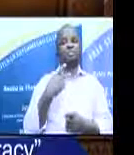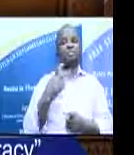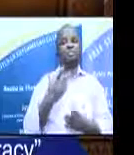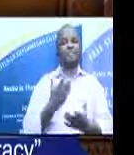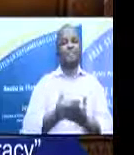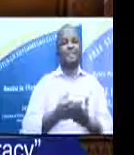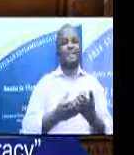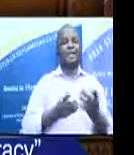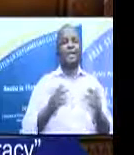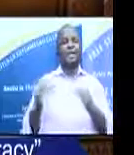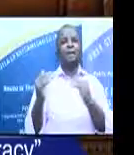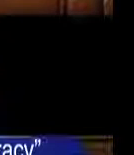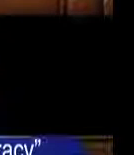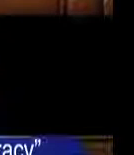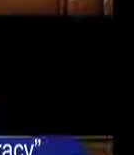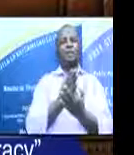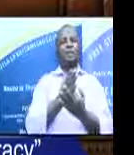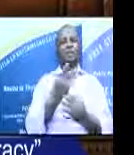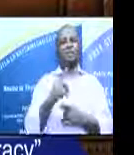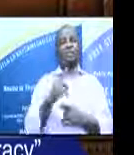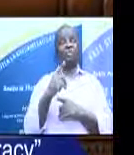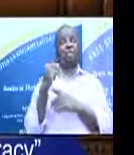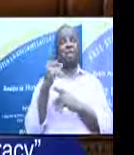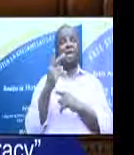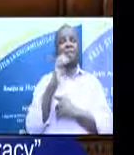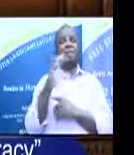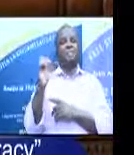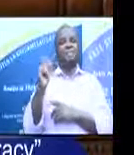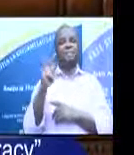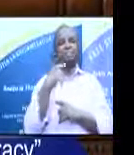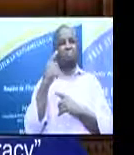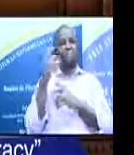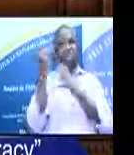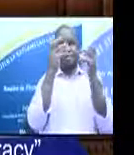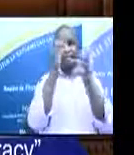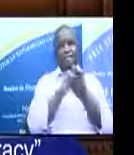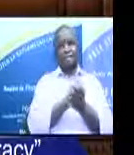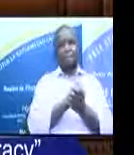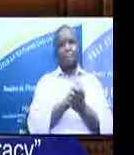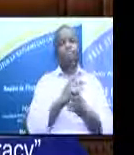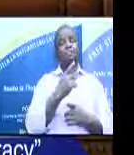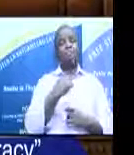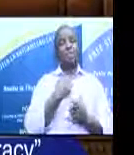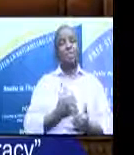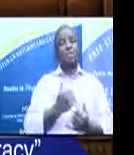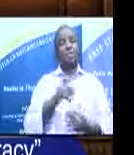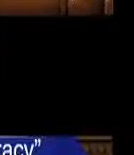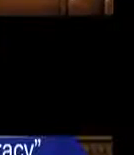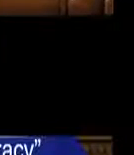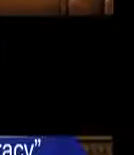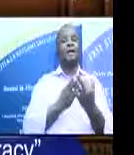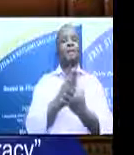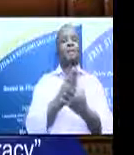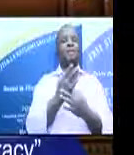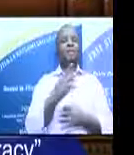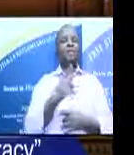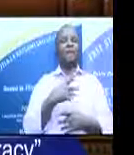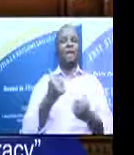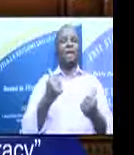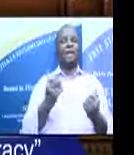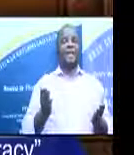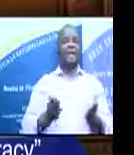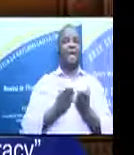medical treatment. We, however, note that access to healthcare for most South